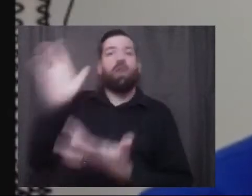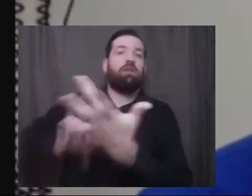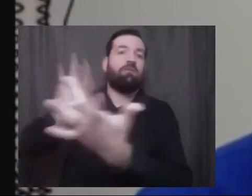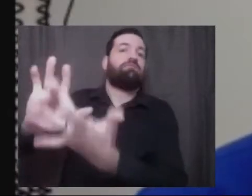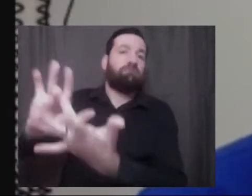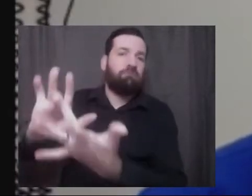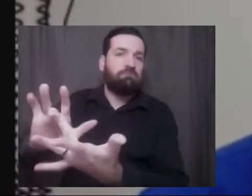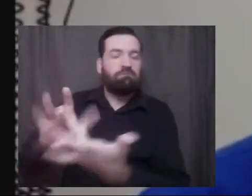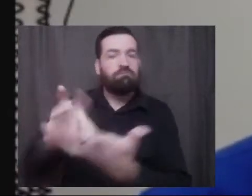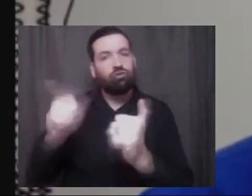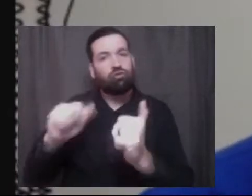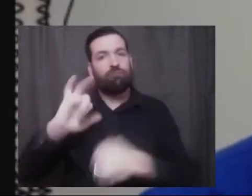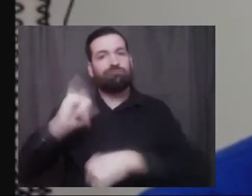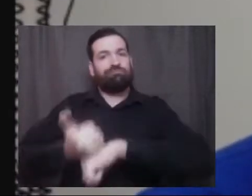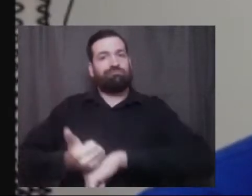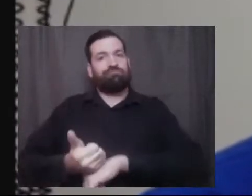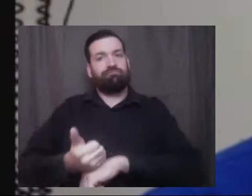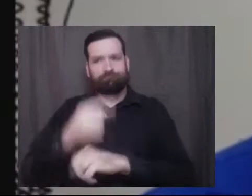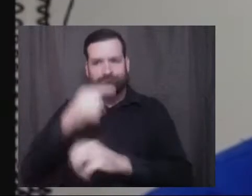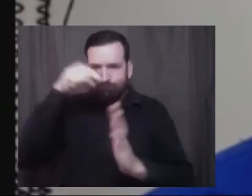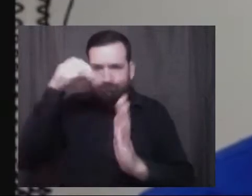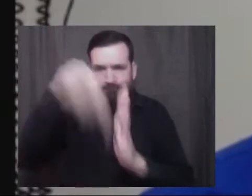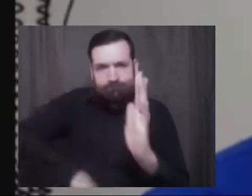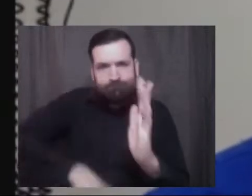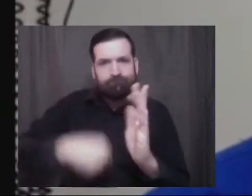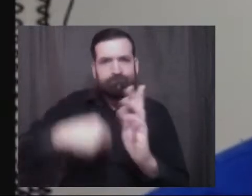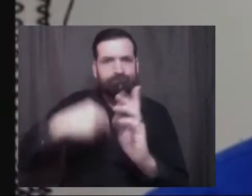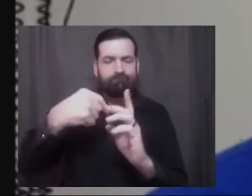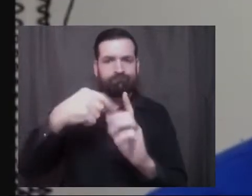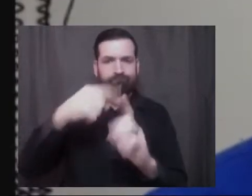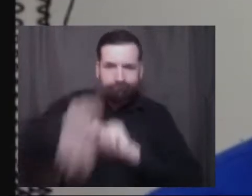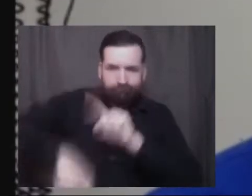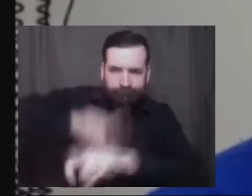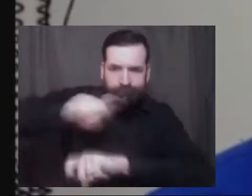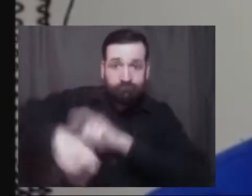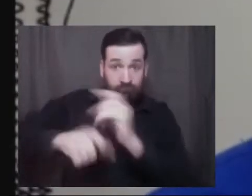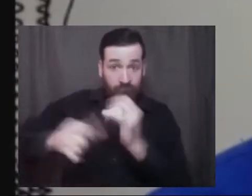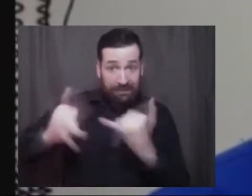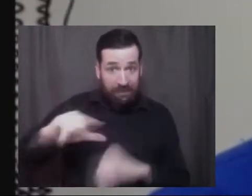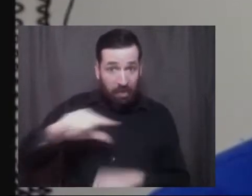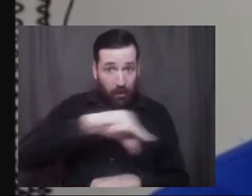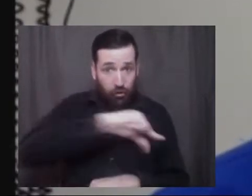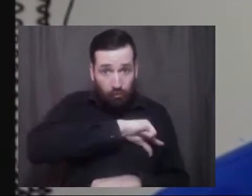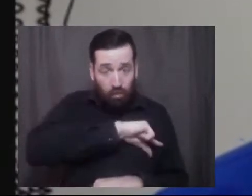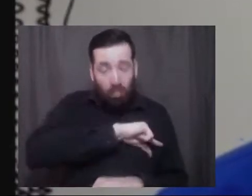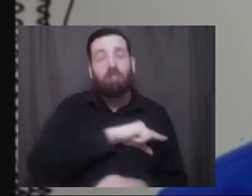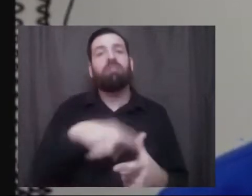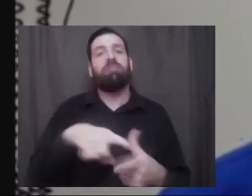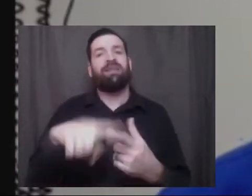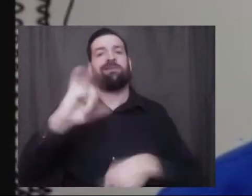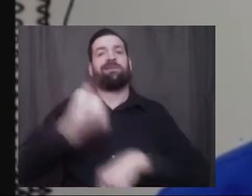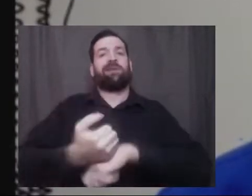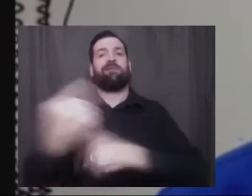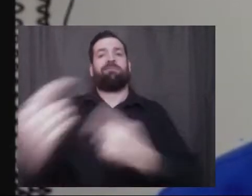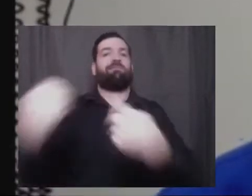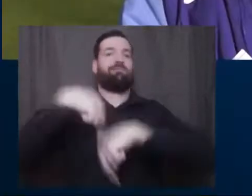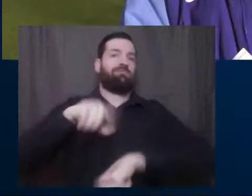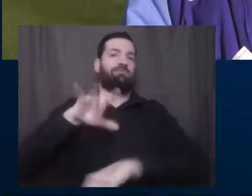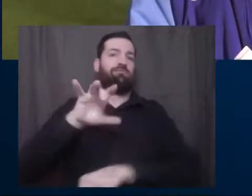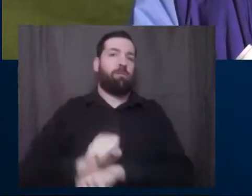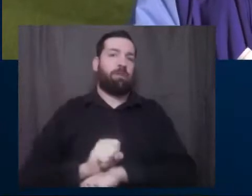to dive further and again, if still eligible, and get them set up to come in.